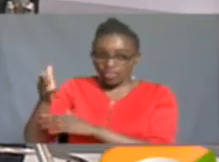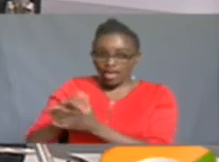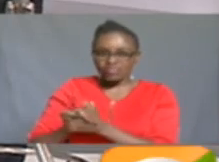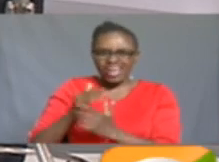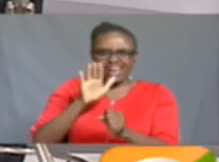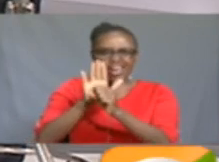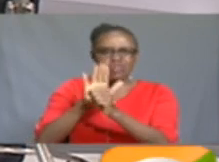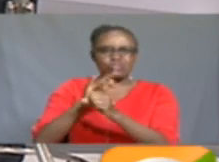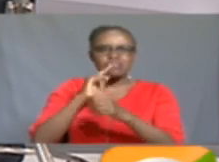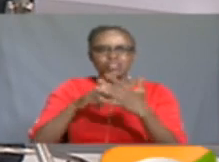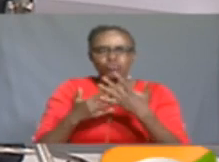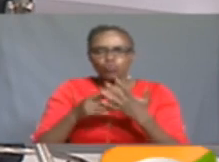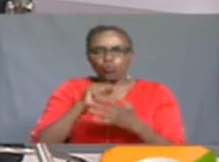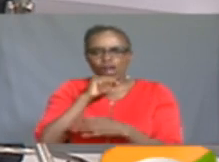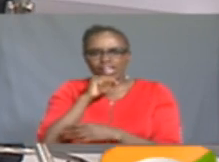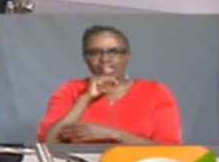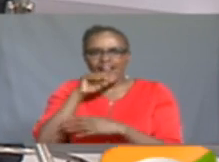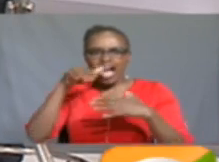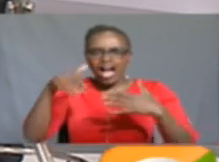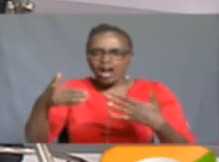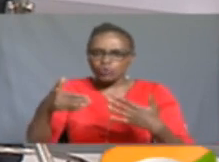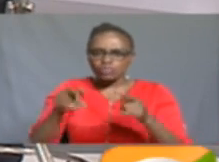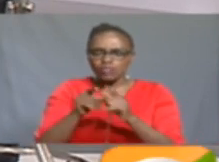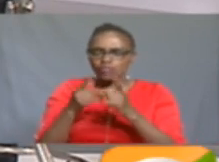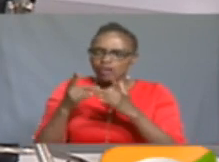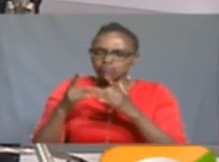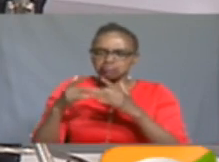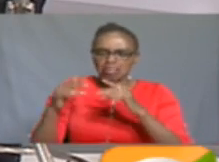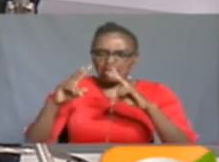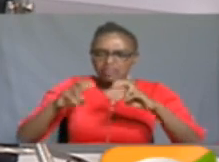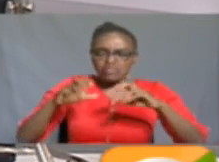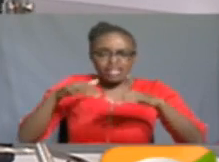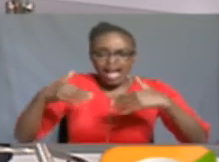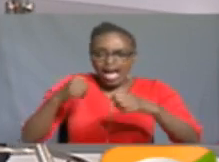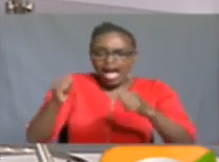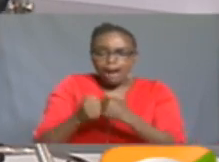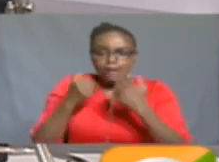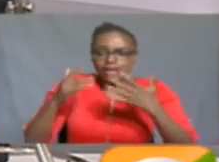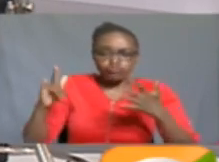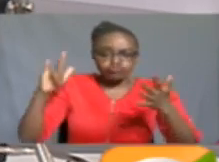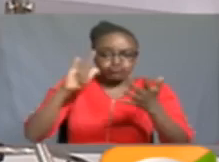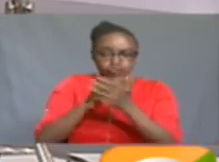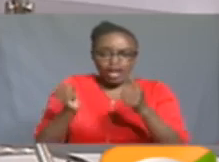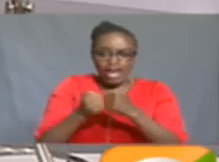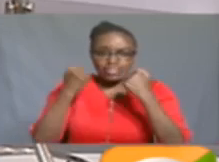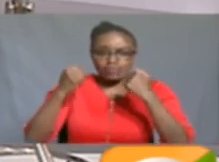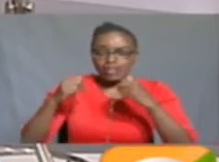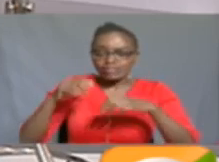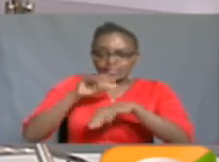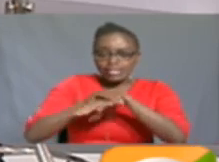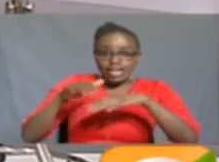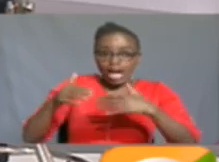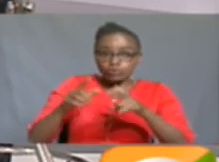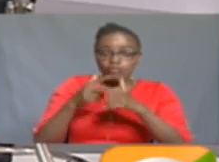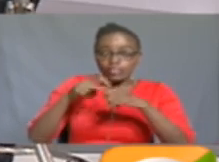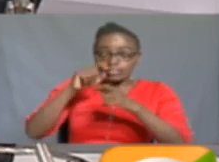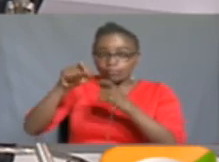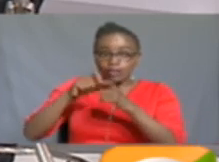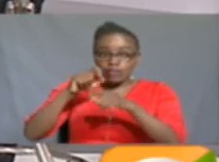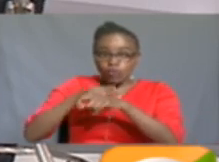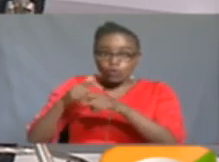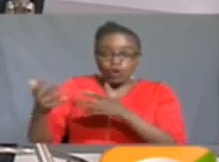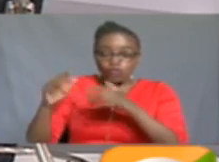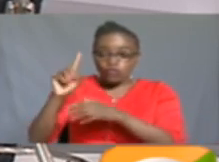of you might be asking, you might be wondering, how are aircraft investigations carried out? That's what we want to get to at this particular time and bring that for